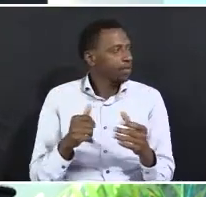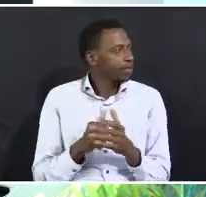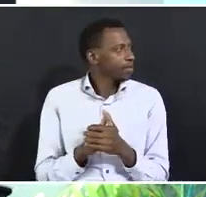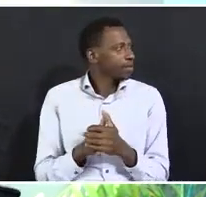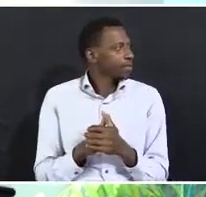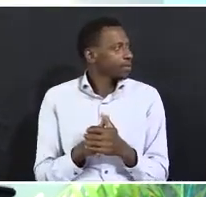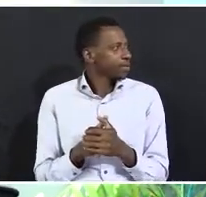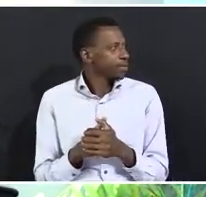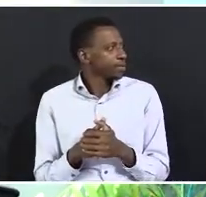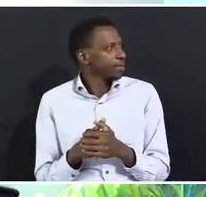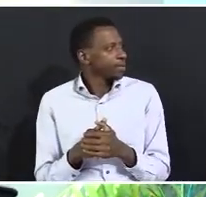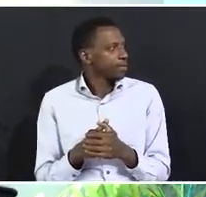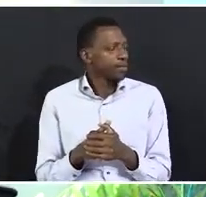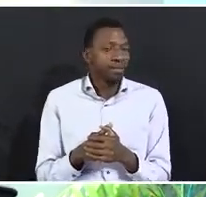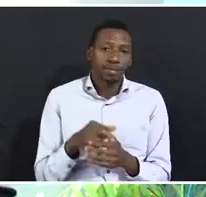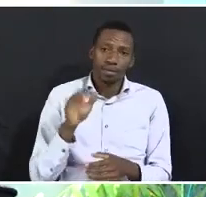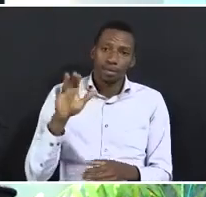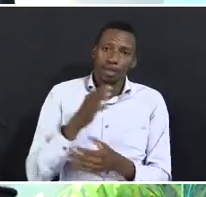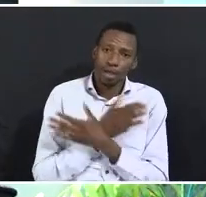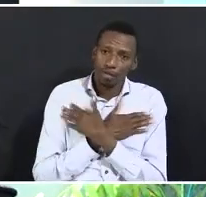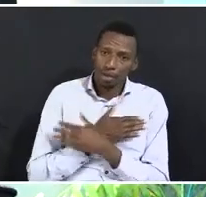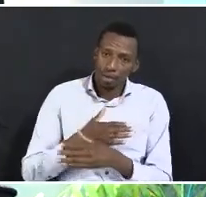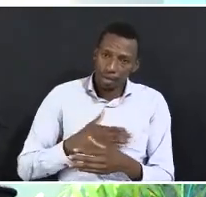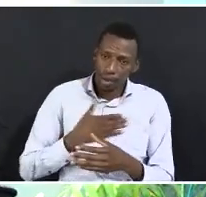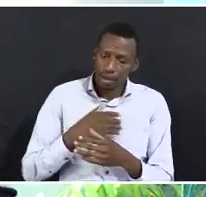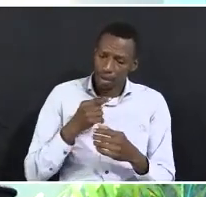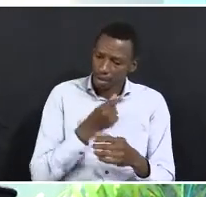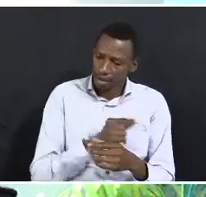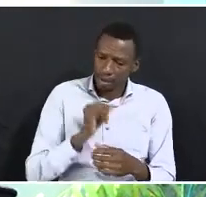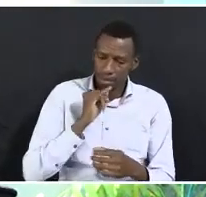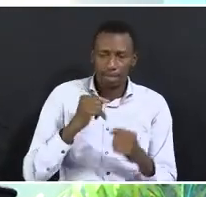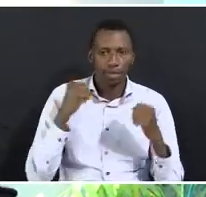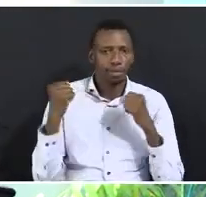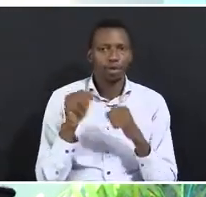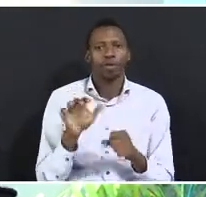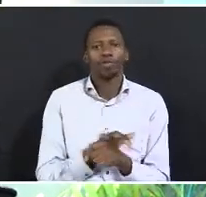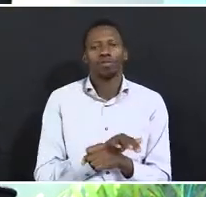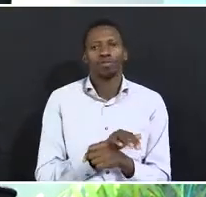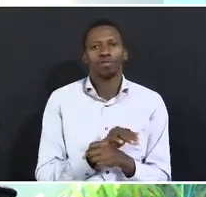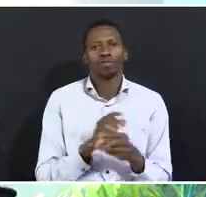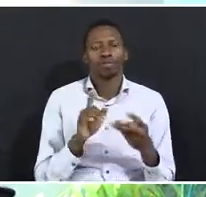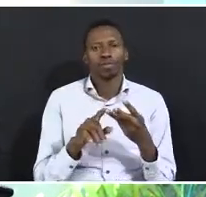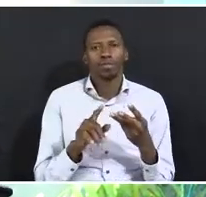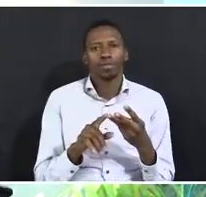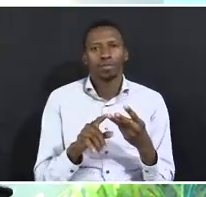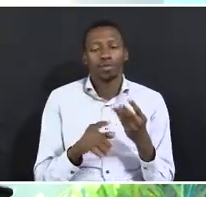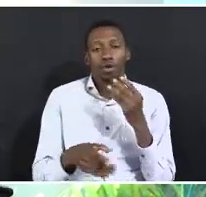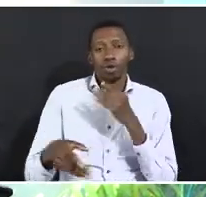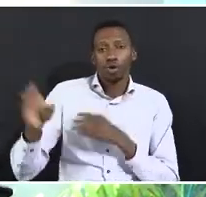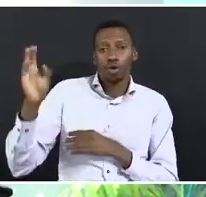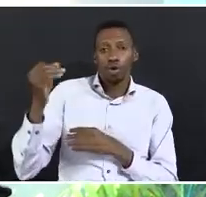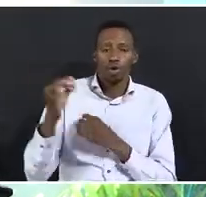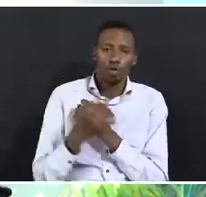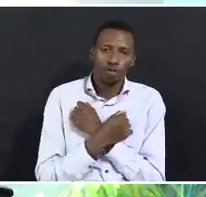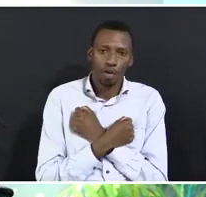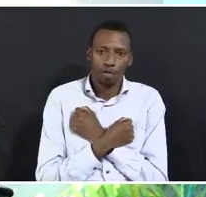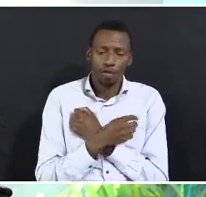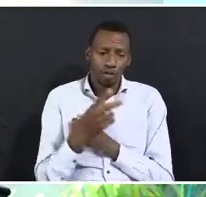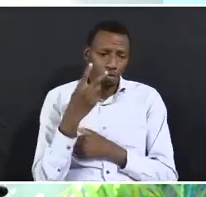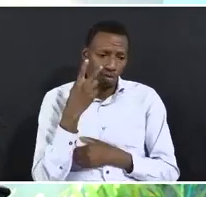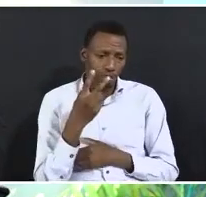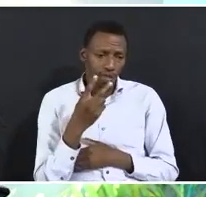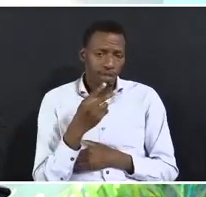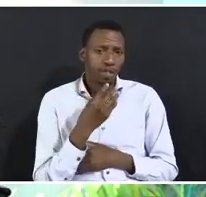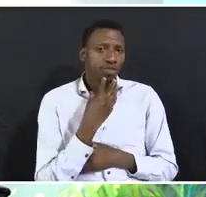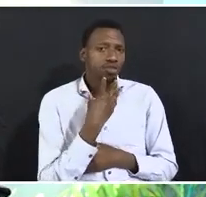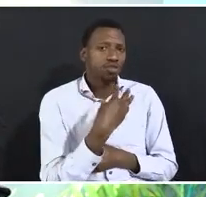My friend, grace is powerful. Third point, a God of love. See, the Jews hated